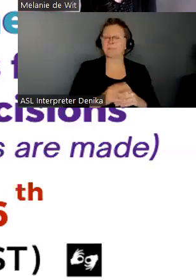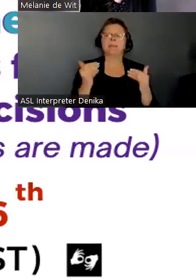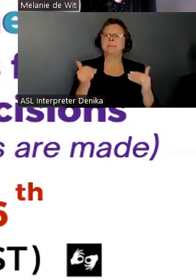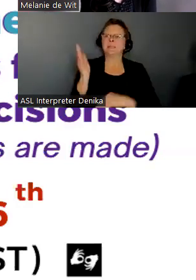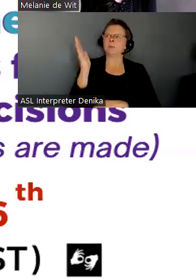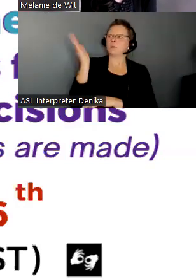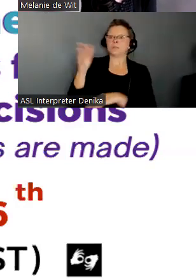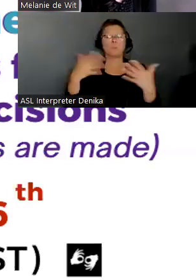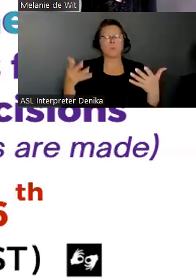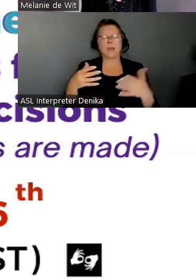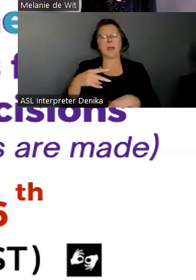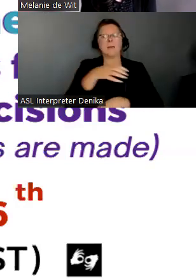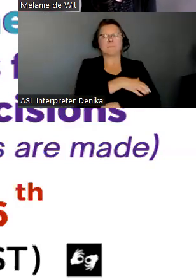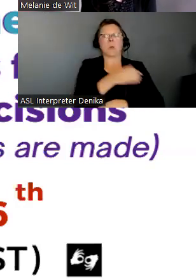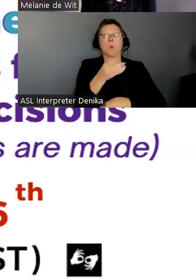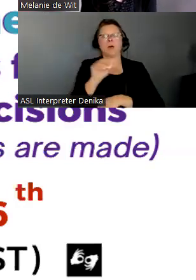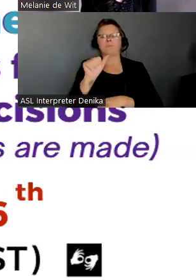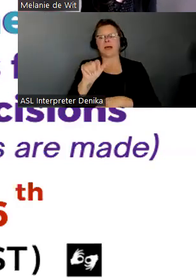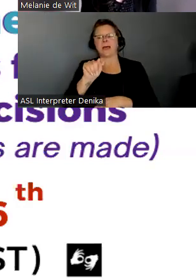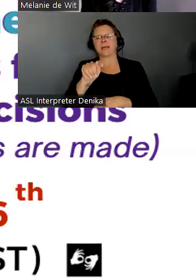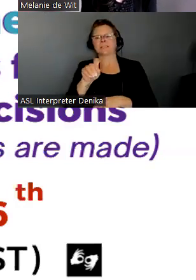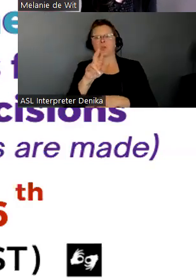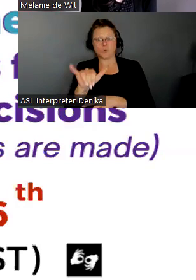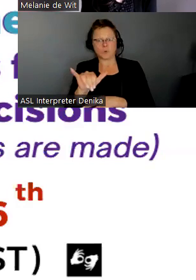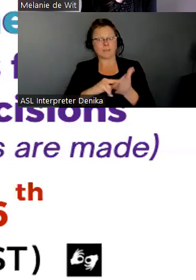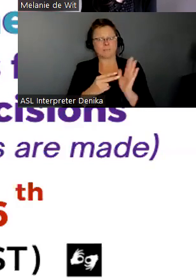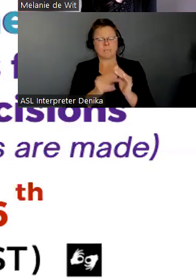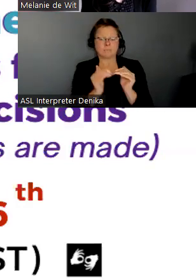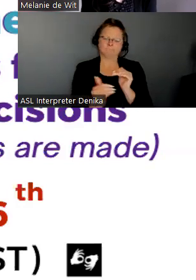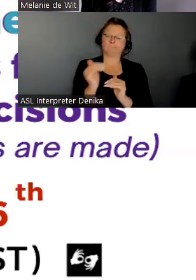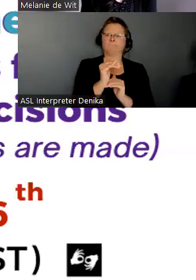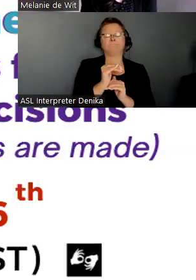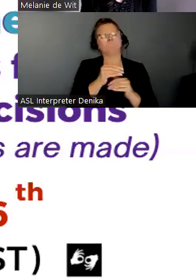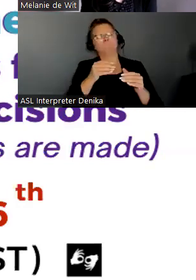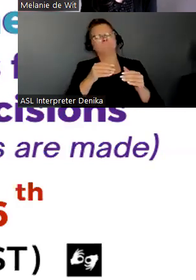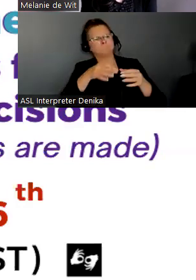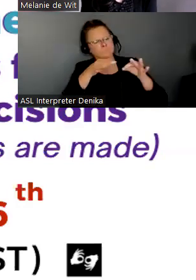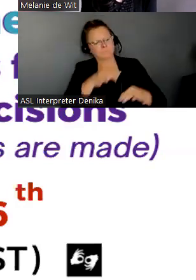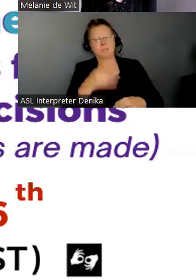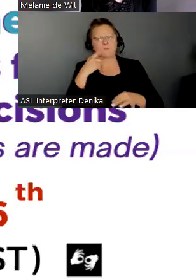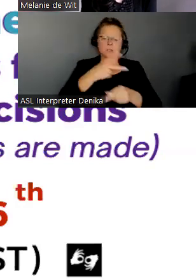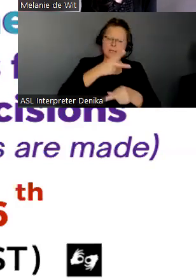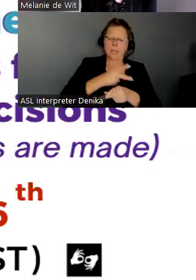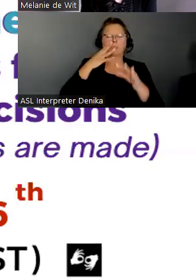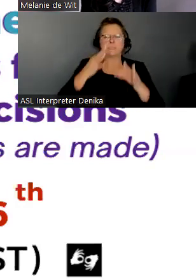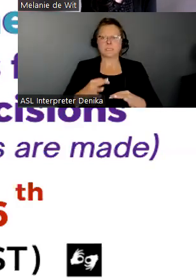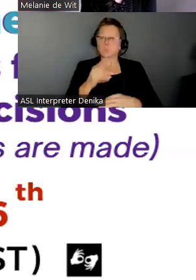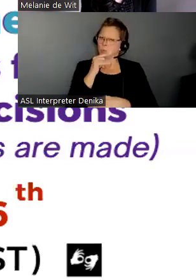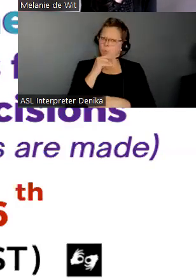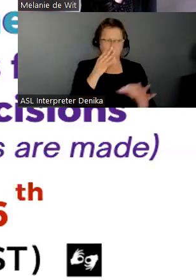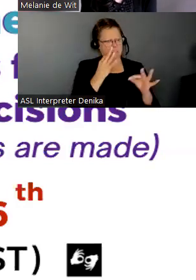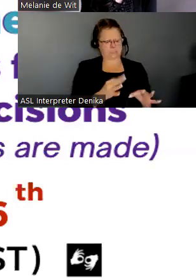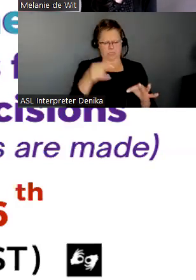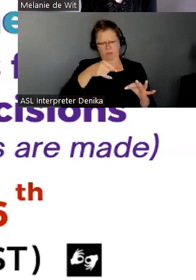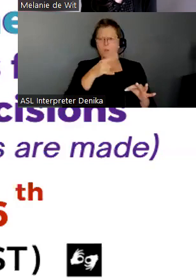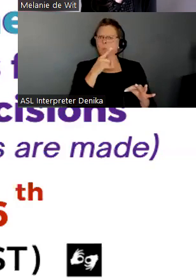on powers of attorney, advanced directions for care and financial decisions. Who decides and whose